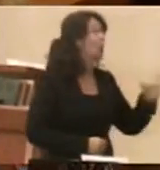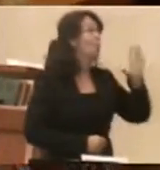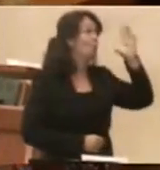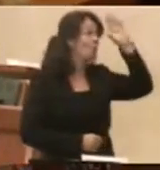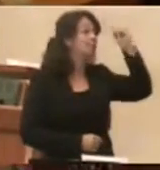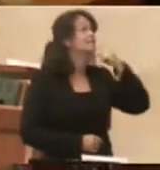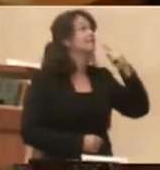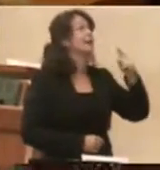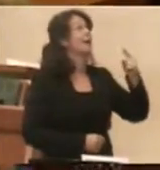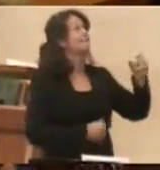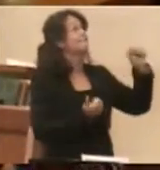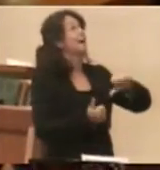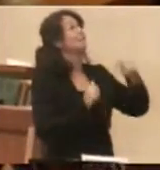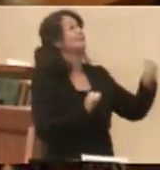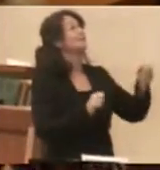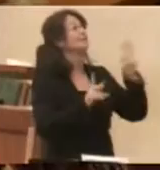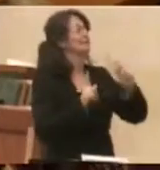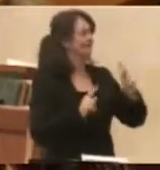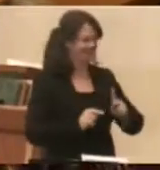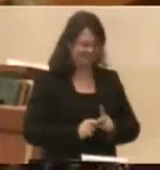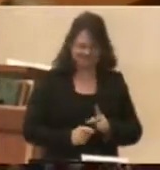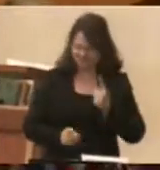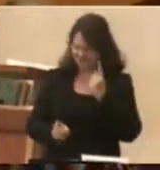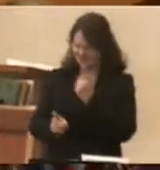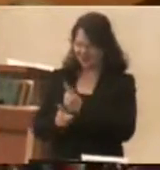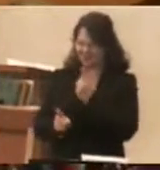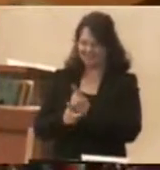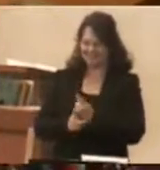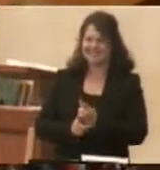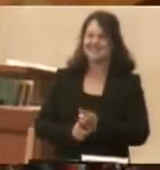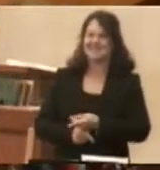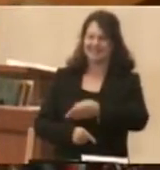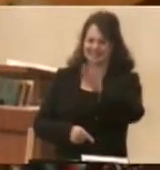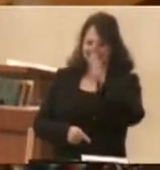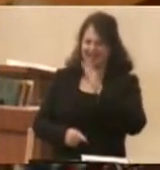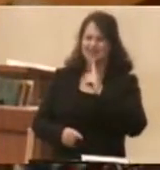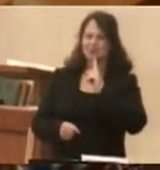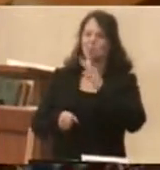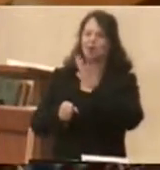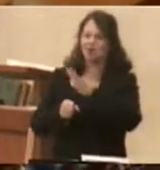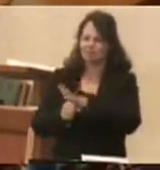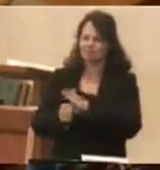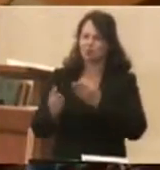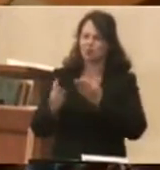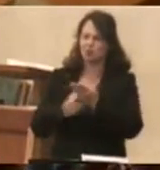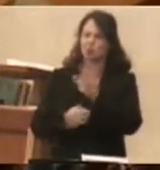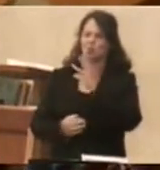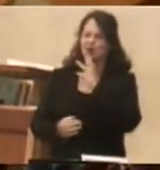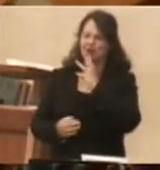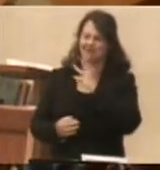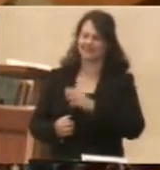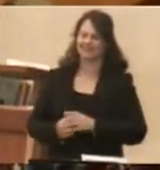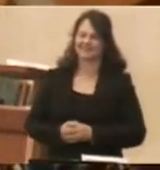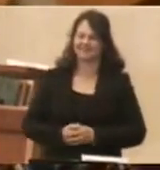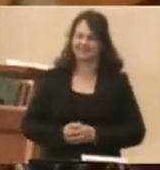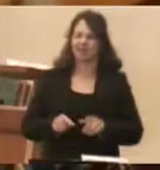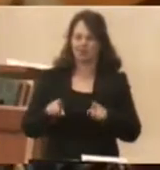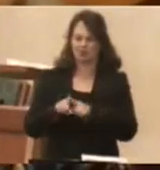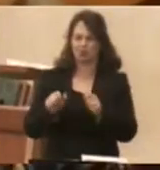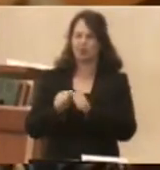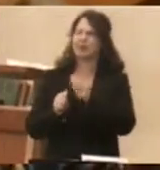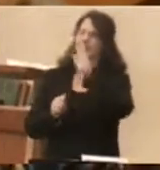That's right, God baptizes. That means that God is giving a promise with water, but also with his